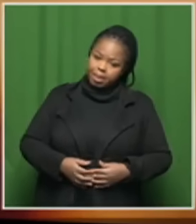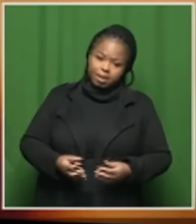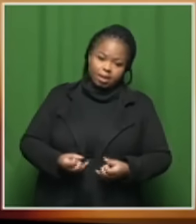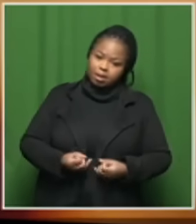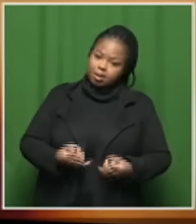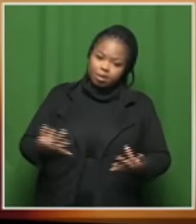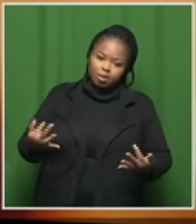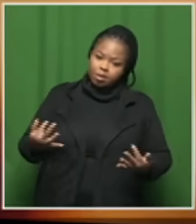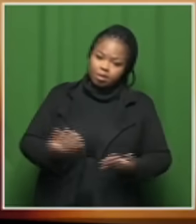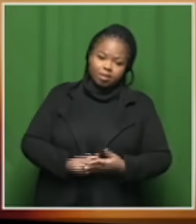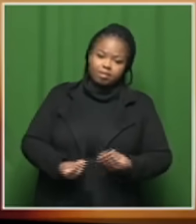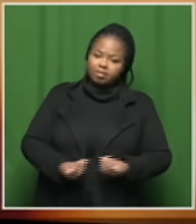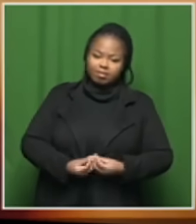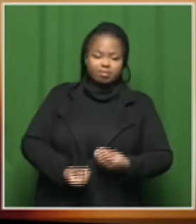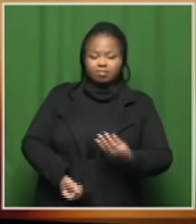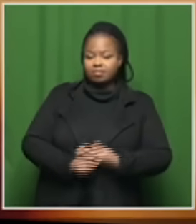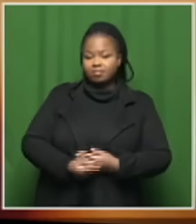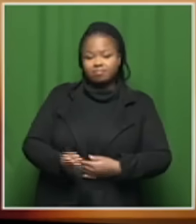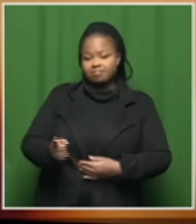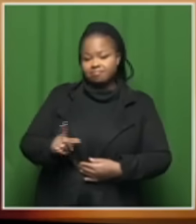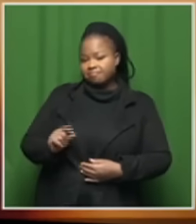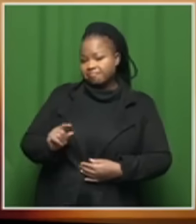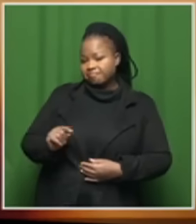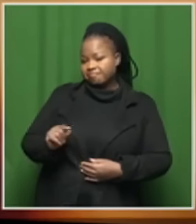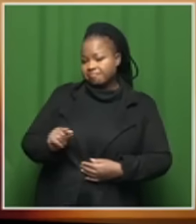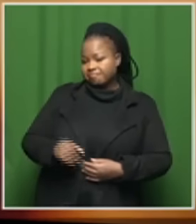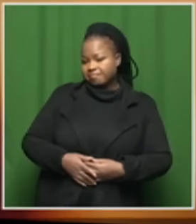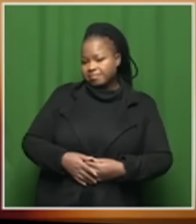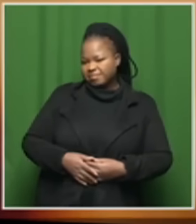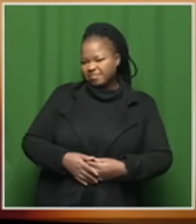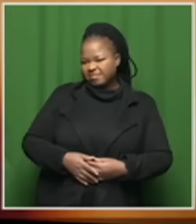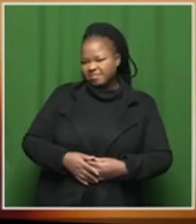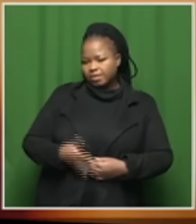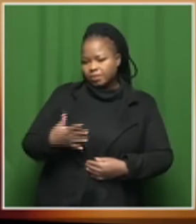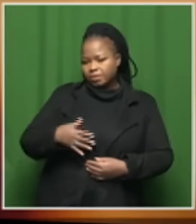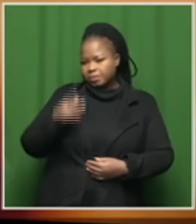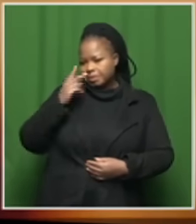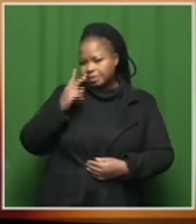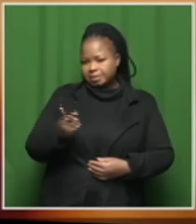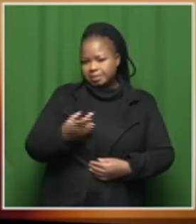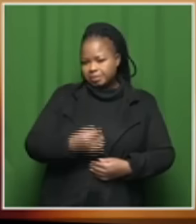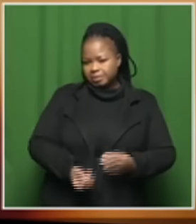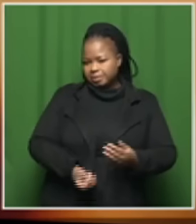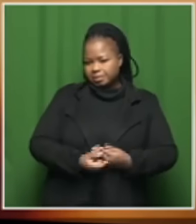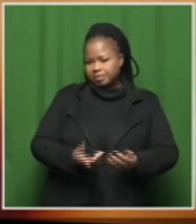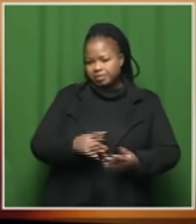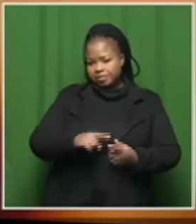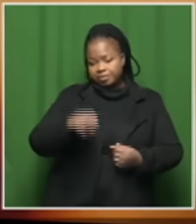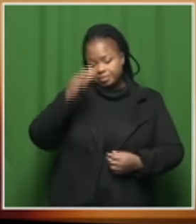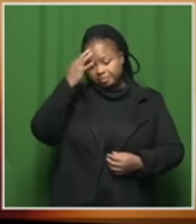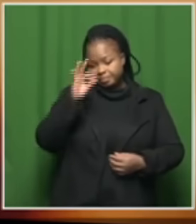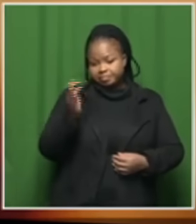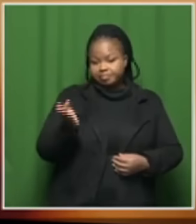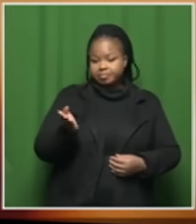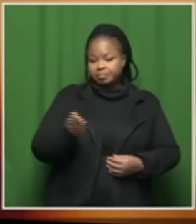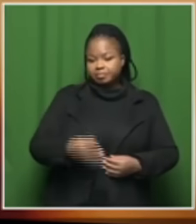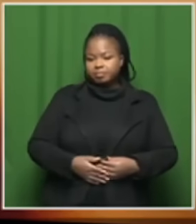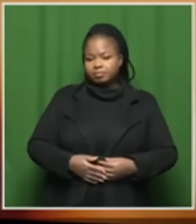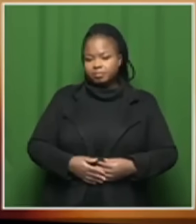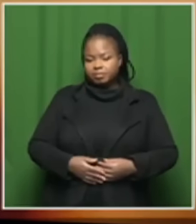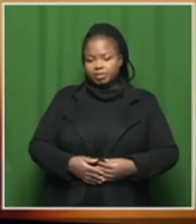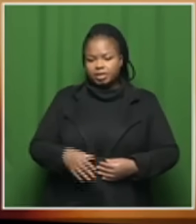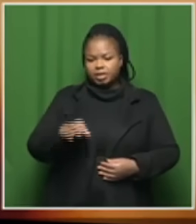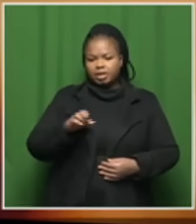happening. There really is. And it's quite interesting to see the response to this from government, and this particularly the